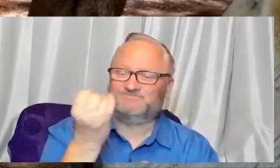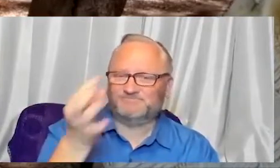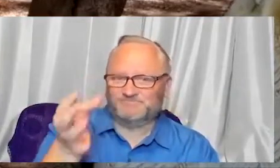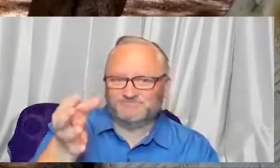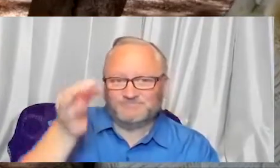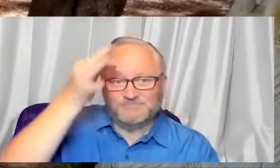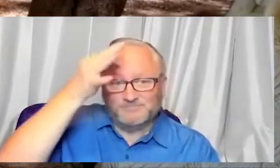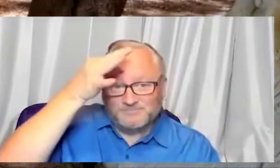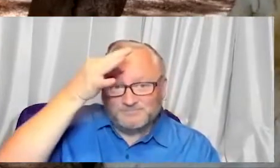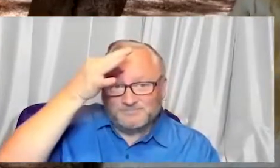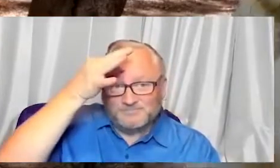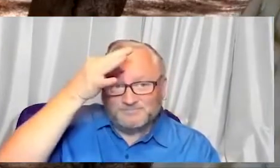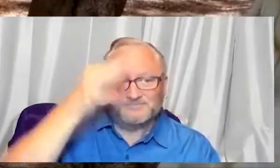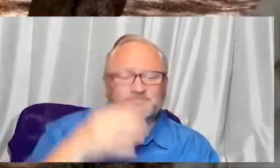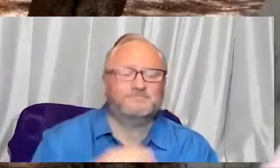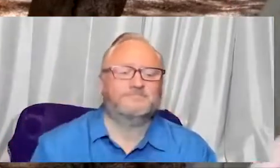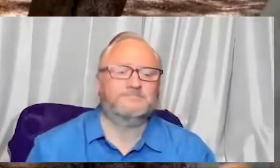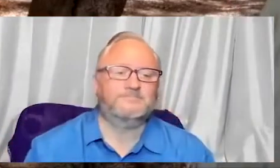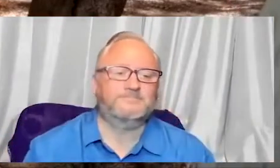eyes.